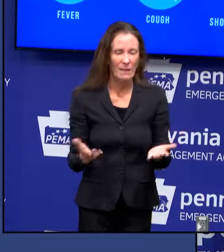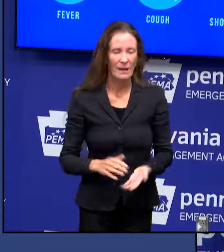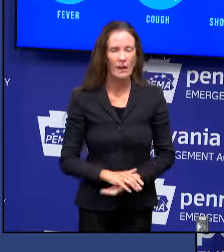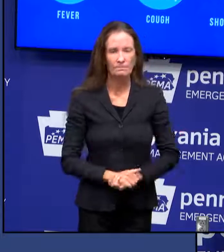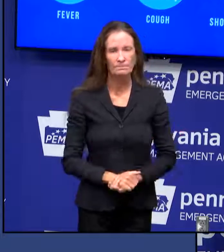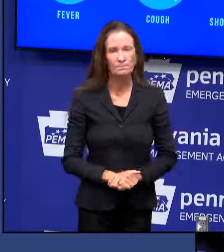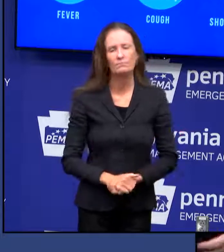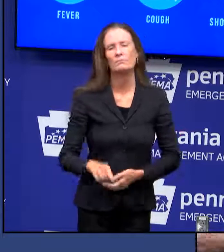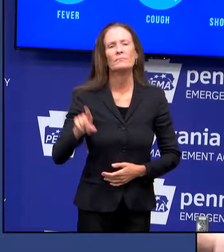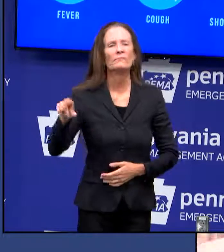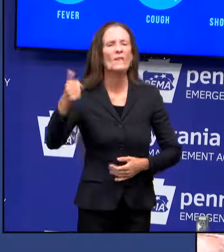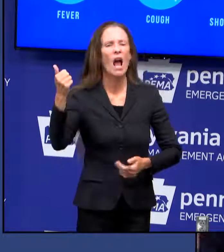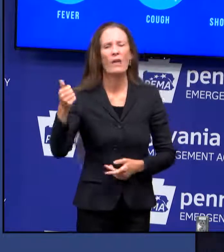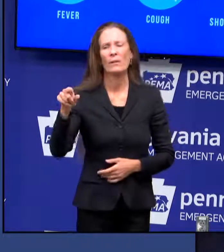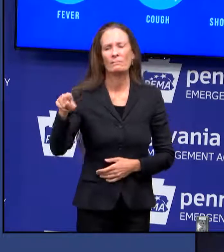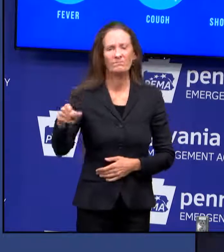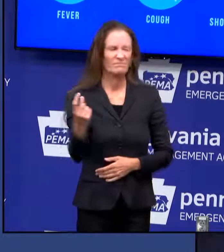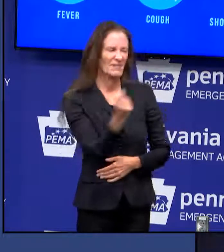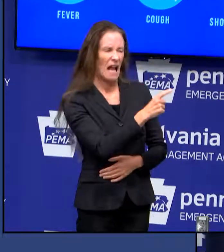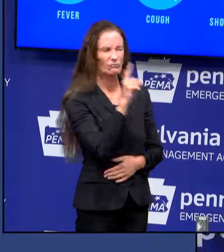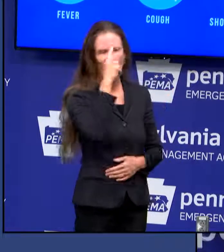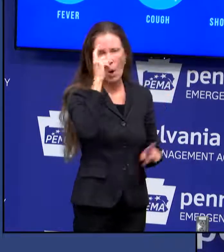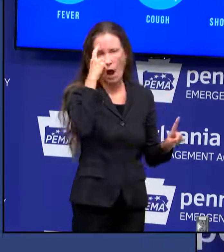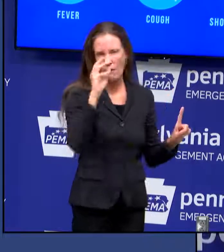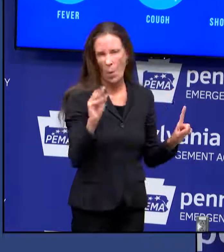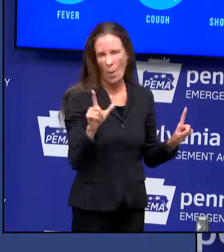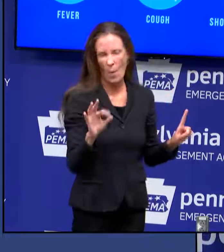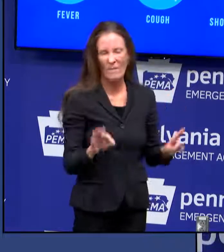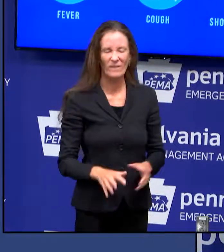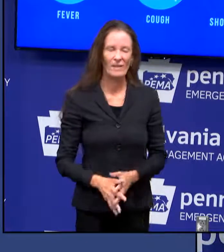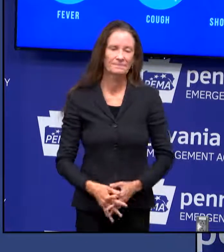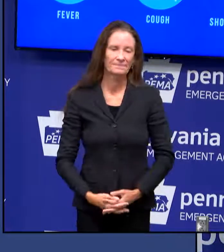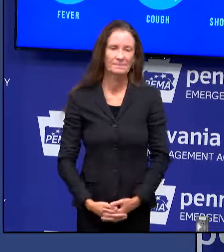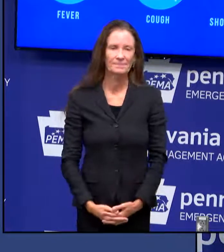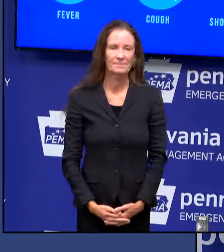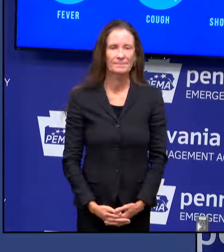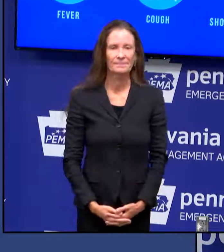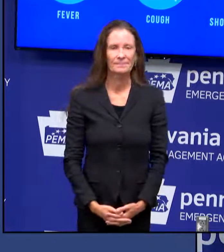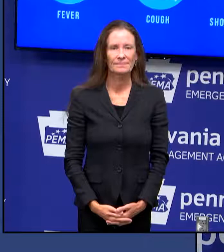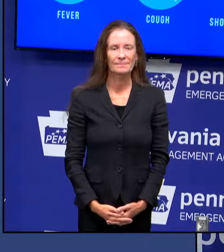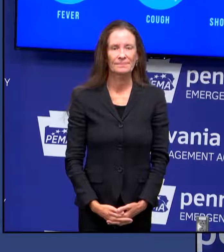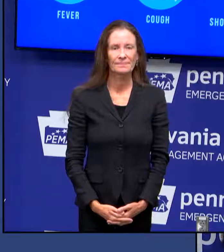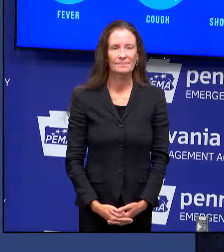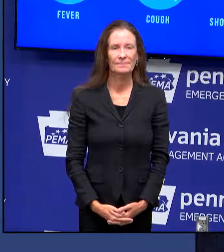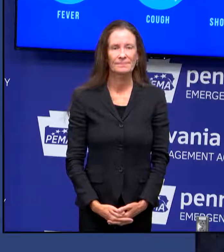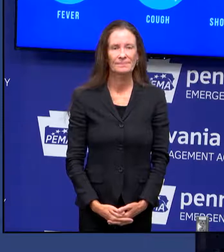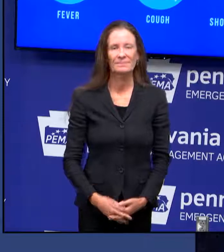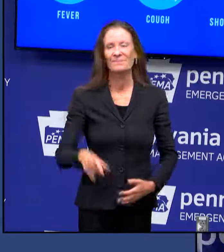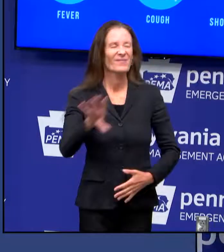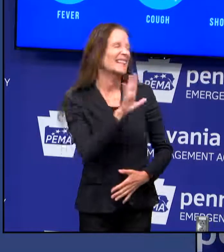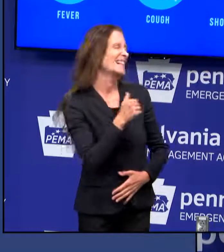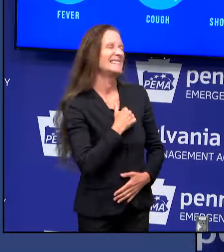Governor. We're at the, Did you have a question? yeah, it's for For you. me? I'm sorry.